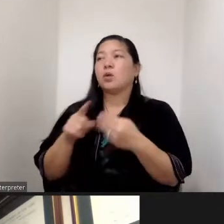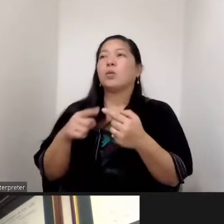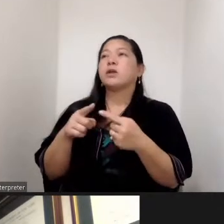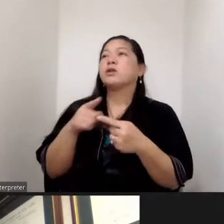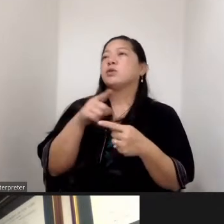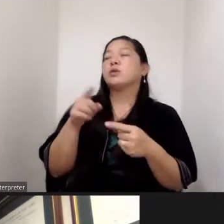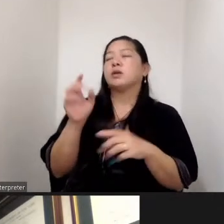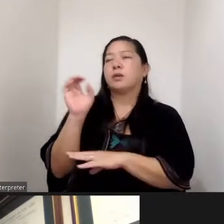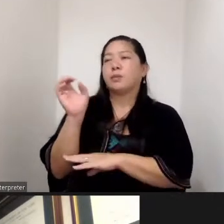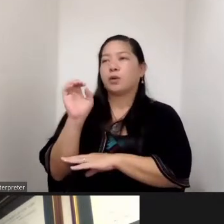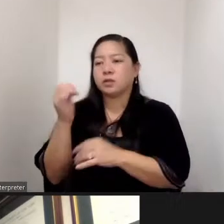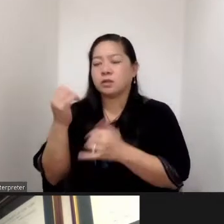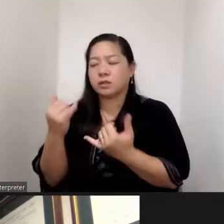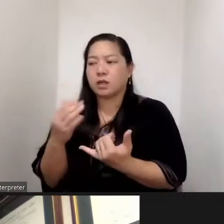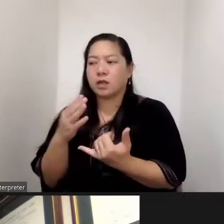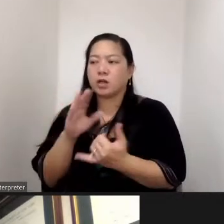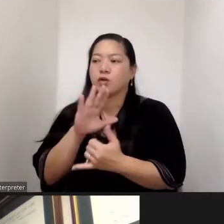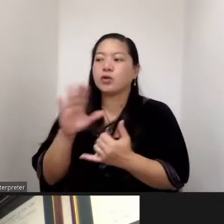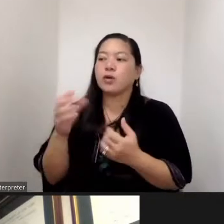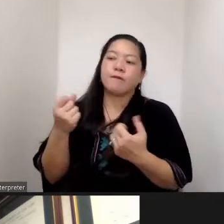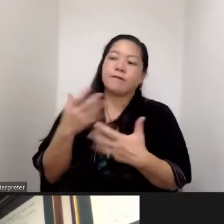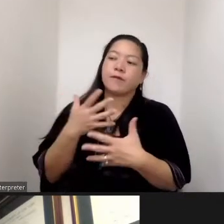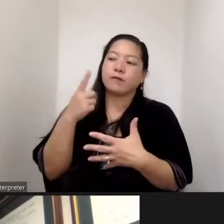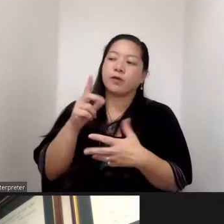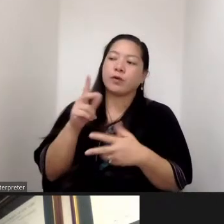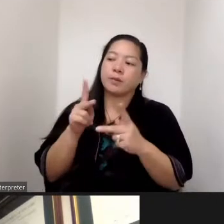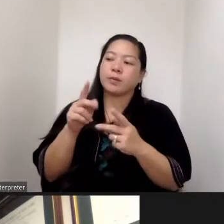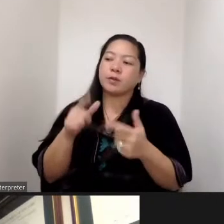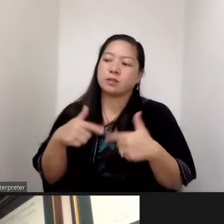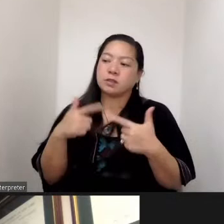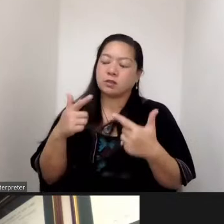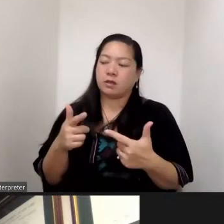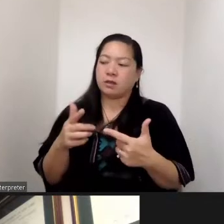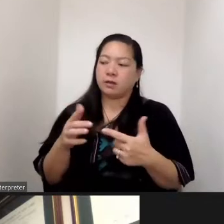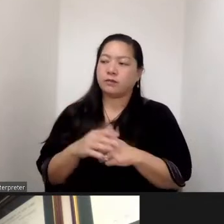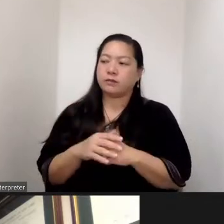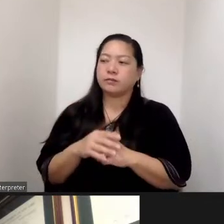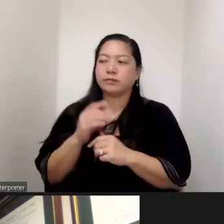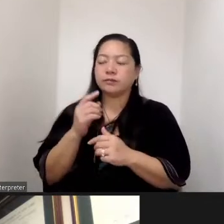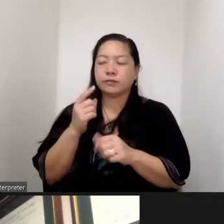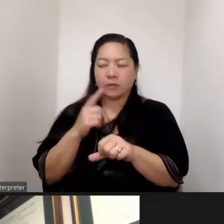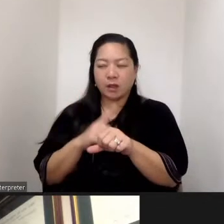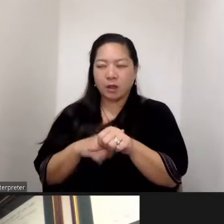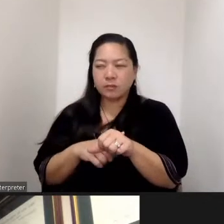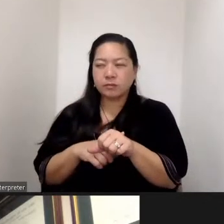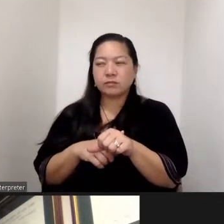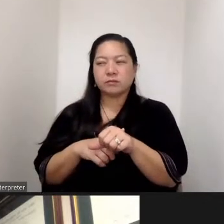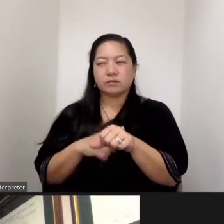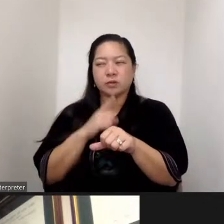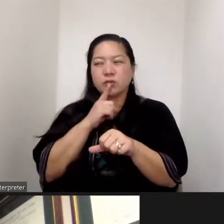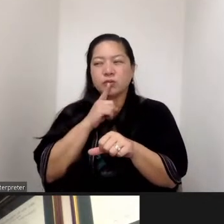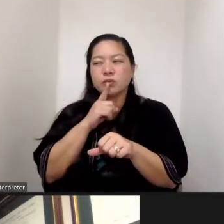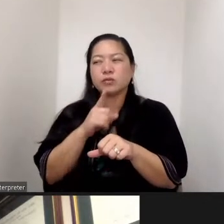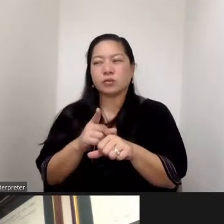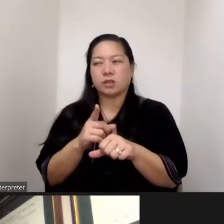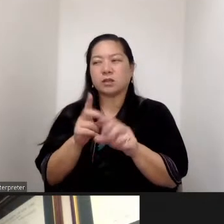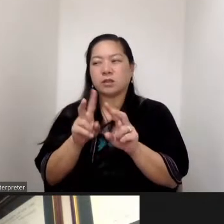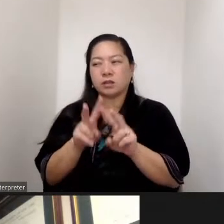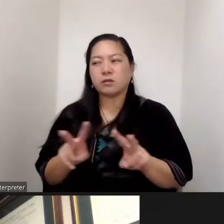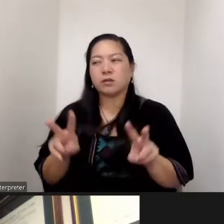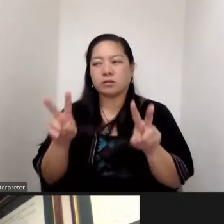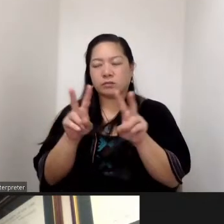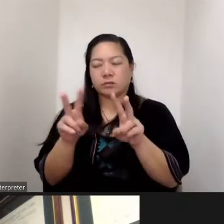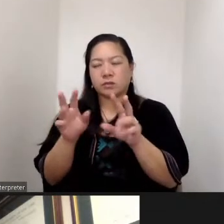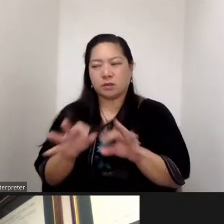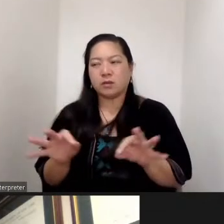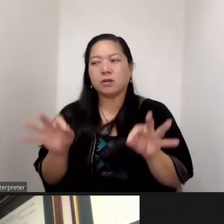emergency and you're fearing for people's life, time is very valuable.